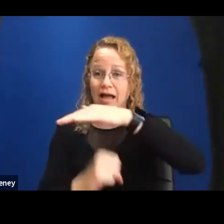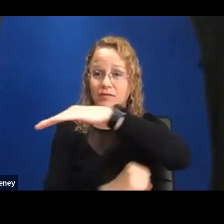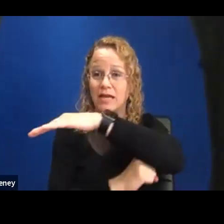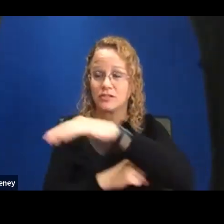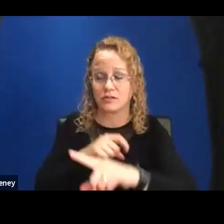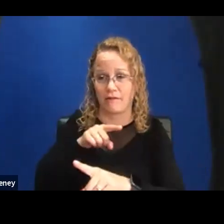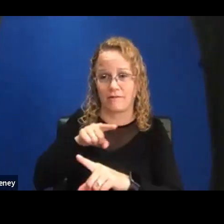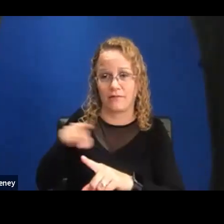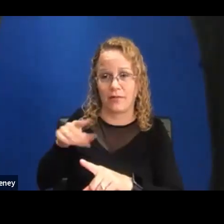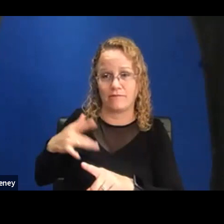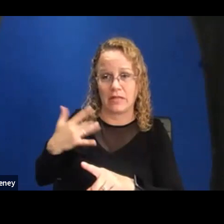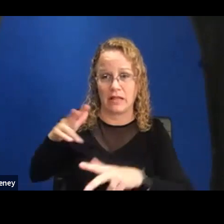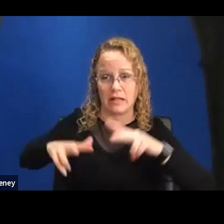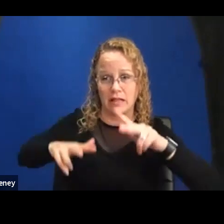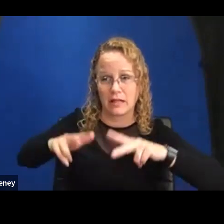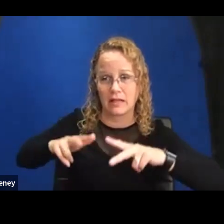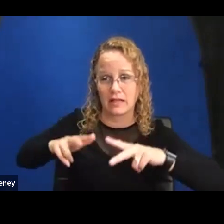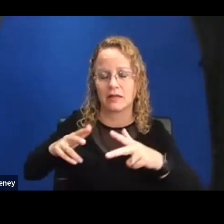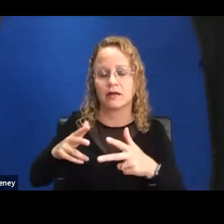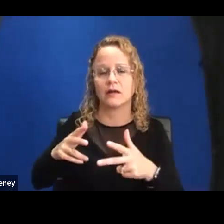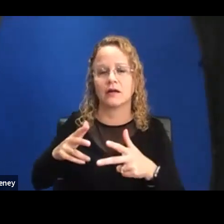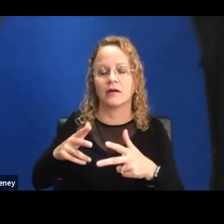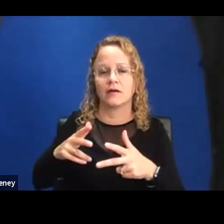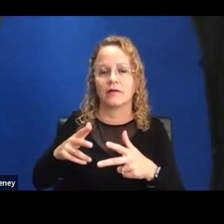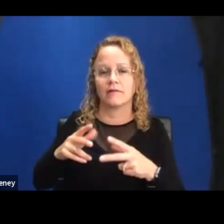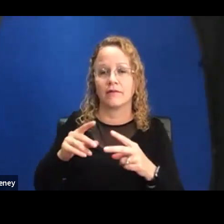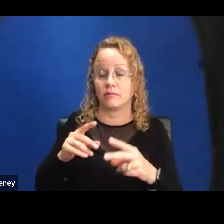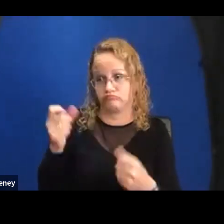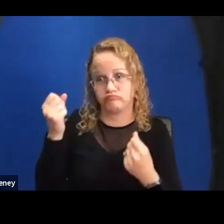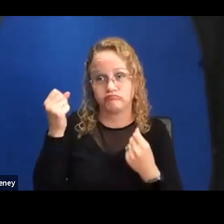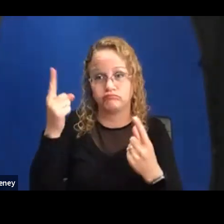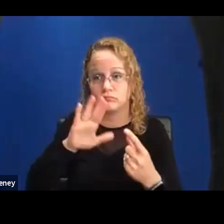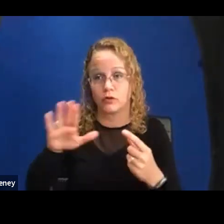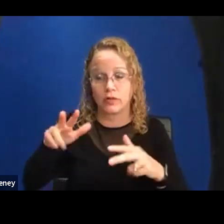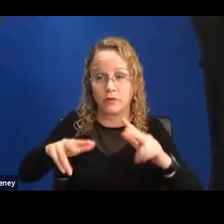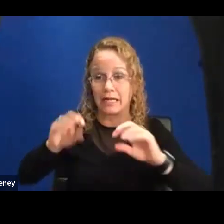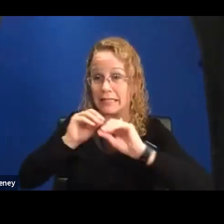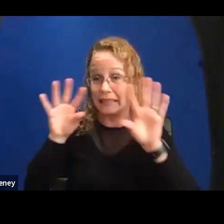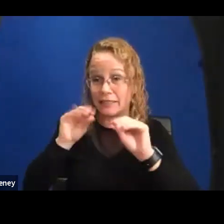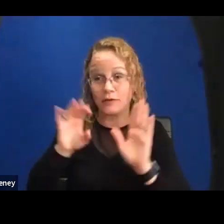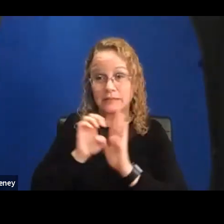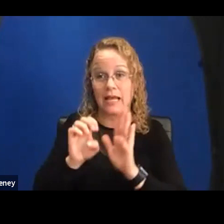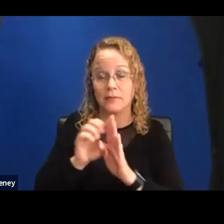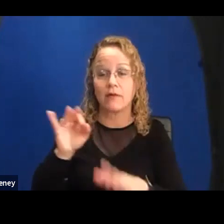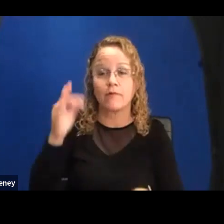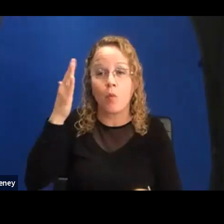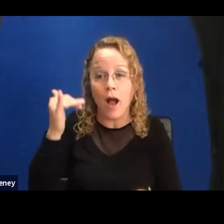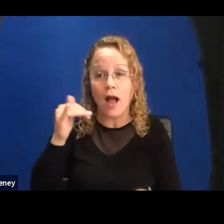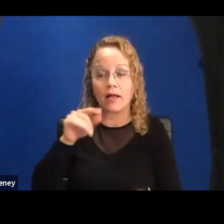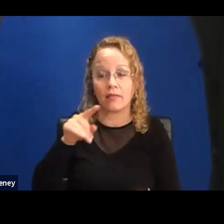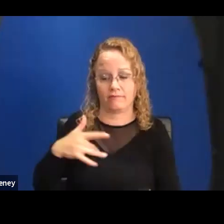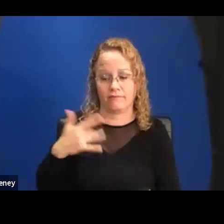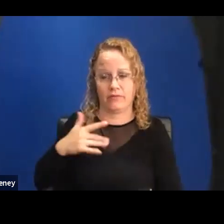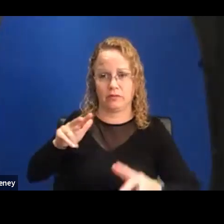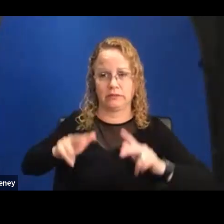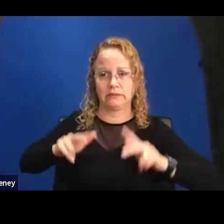hesitancy from very well understood and with clear examples of why you have that